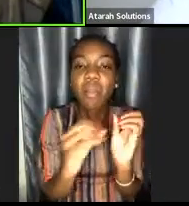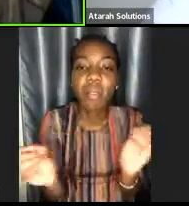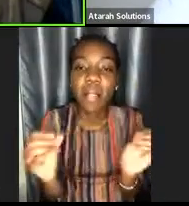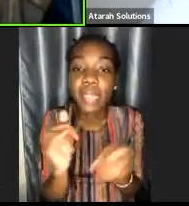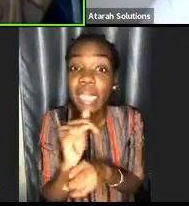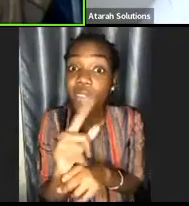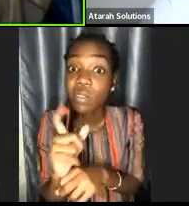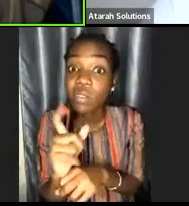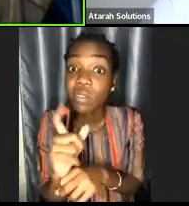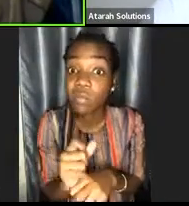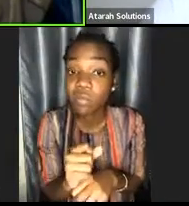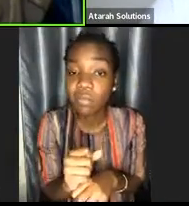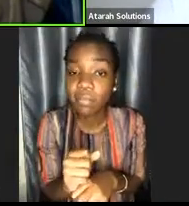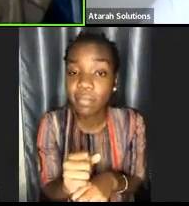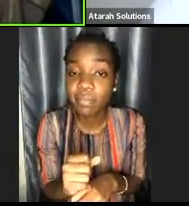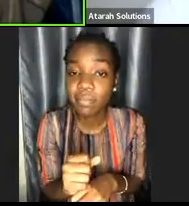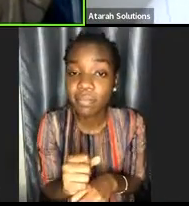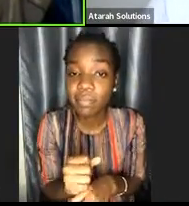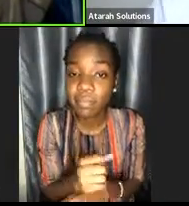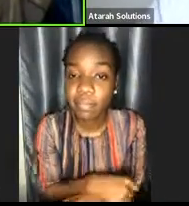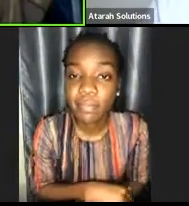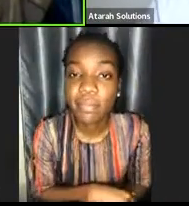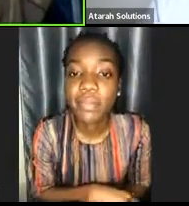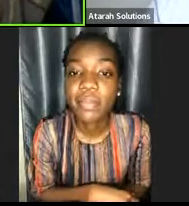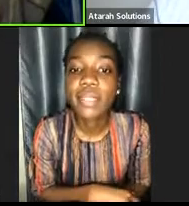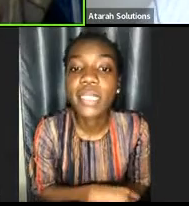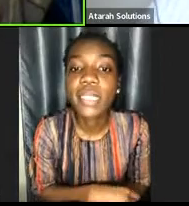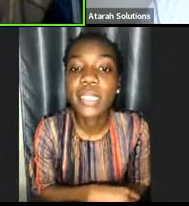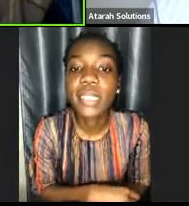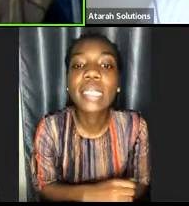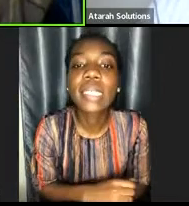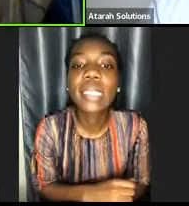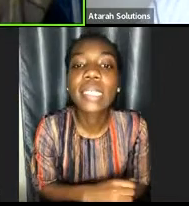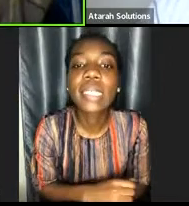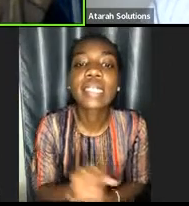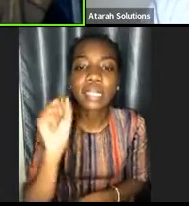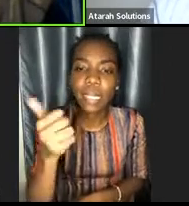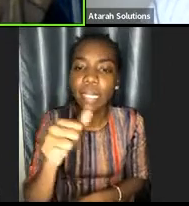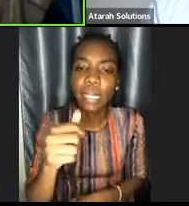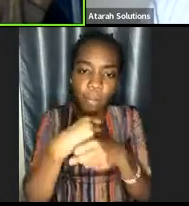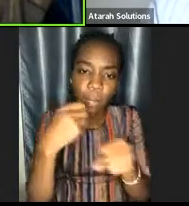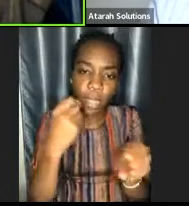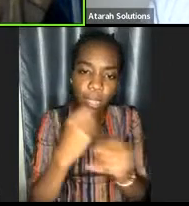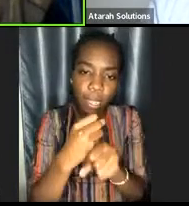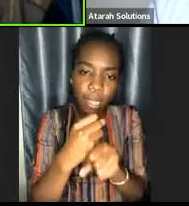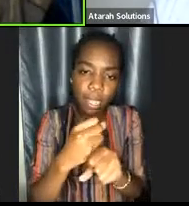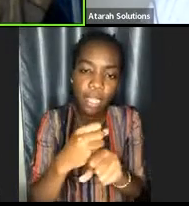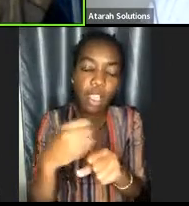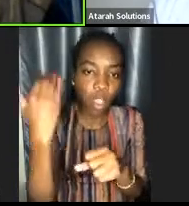Yes. Yes, any decisions made in court can always be appealed.